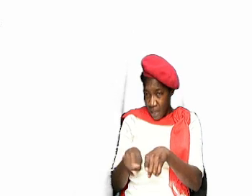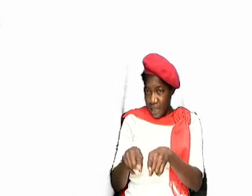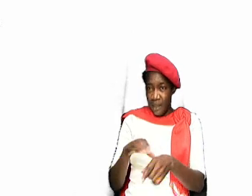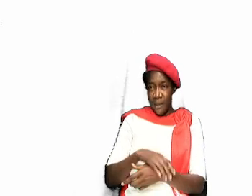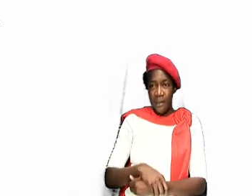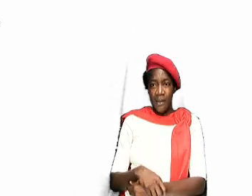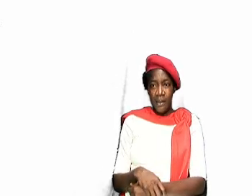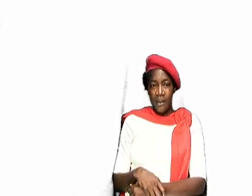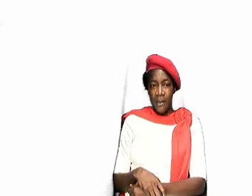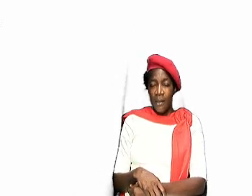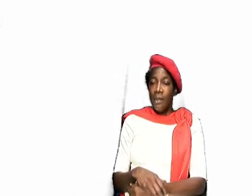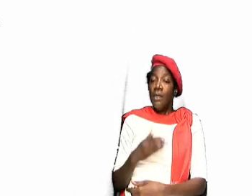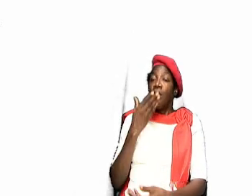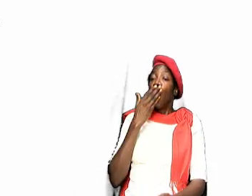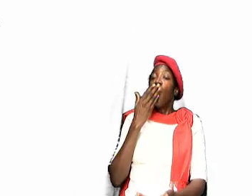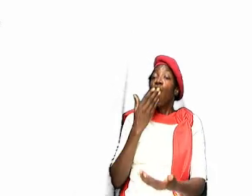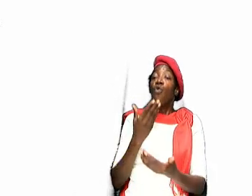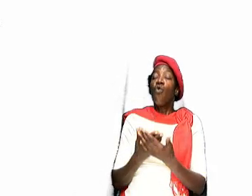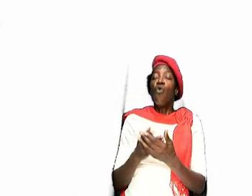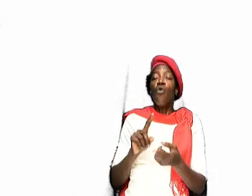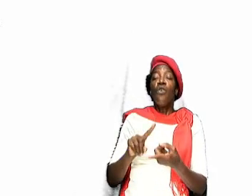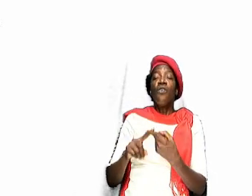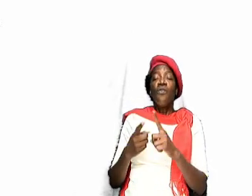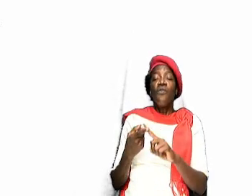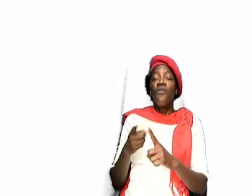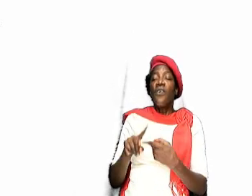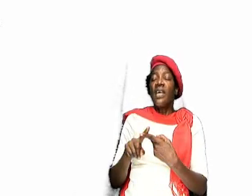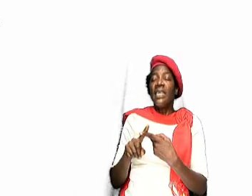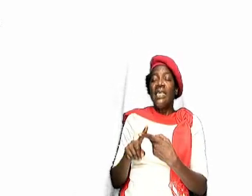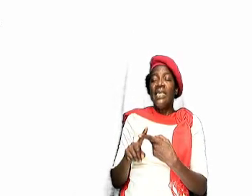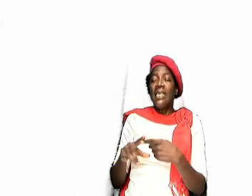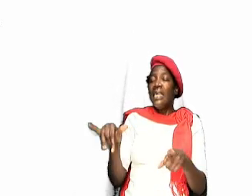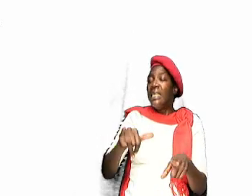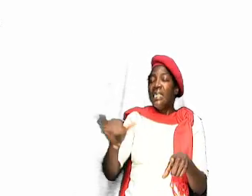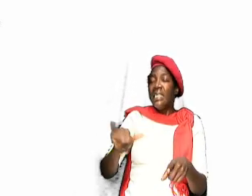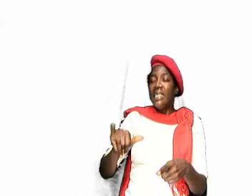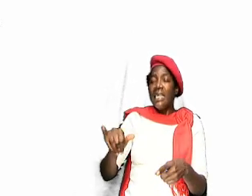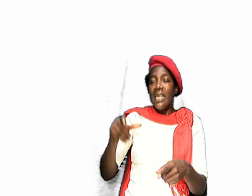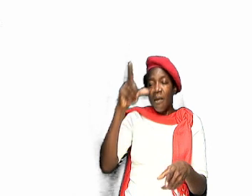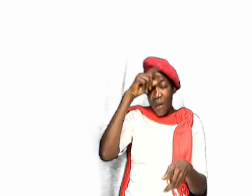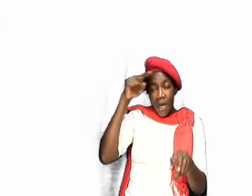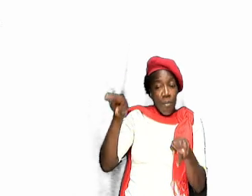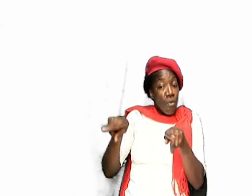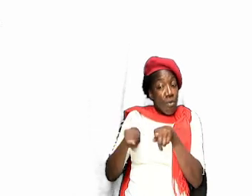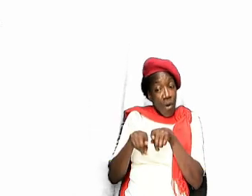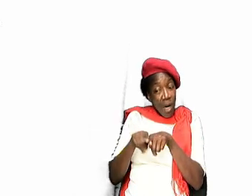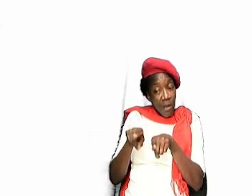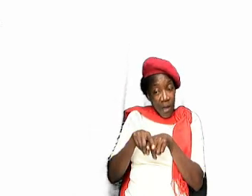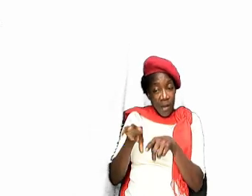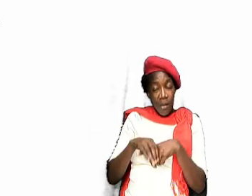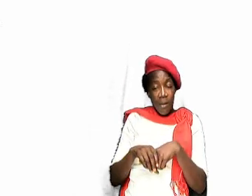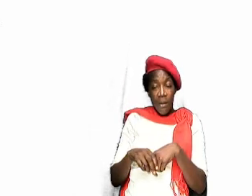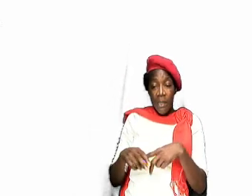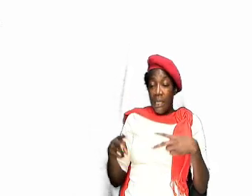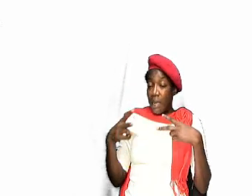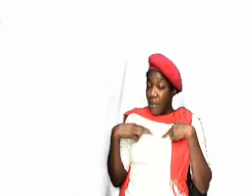And they were good friends, as like brothers. They had a special relationship. And